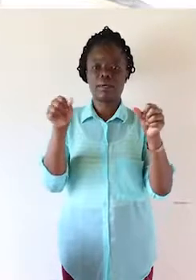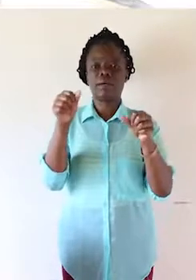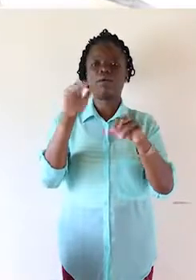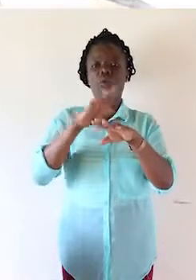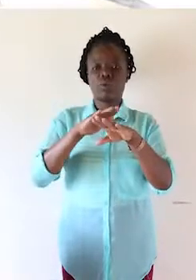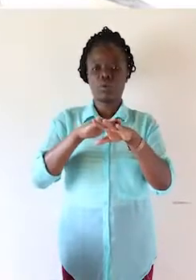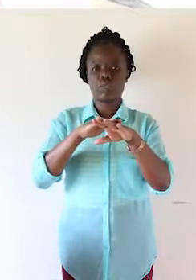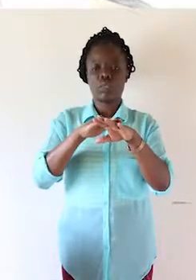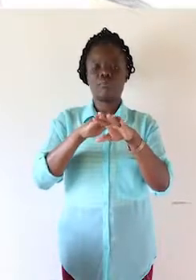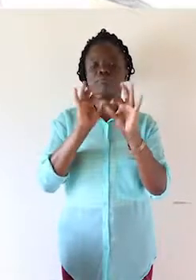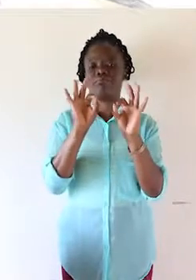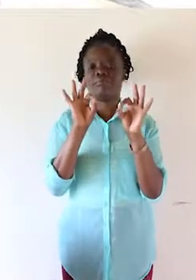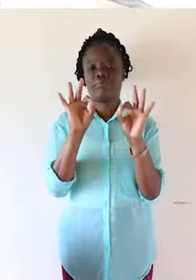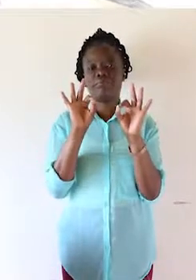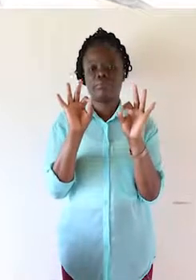Good.